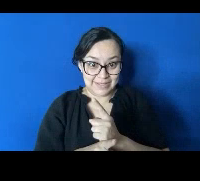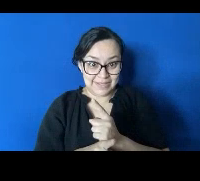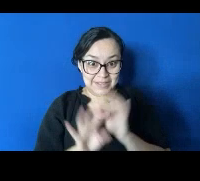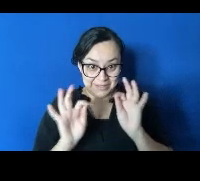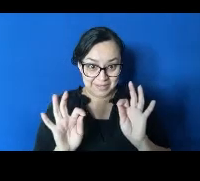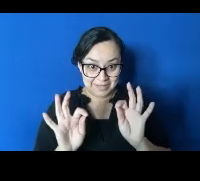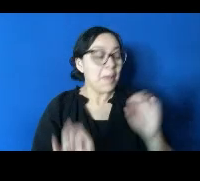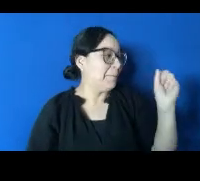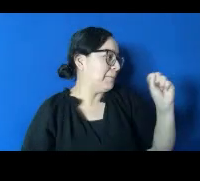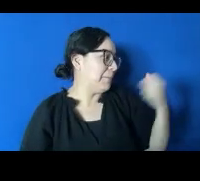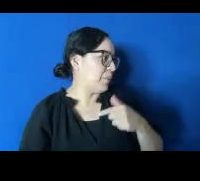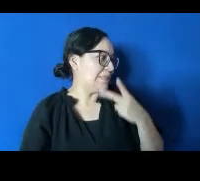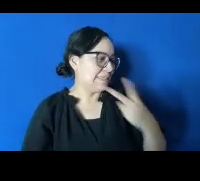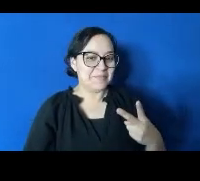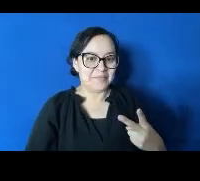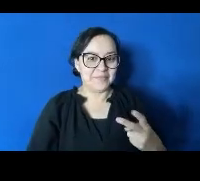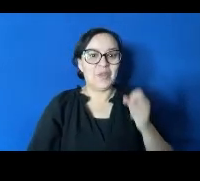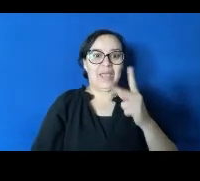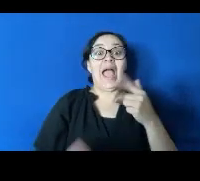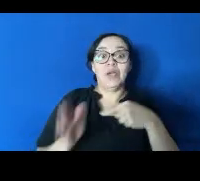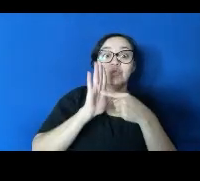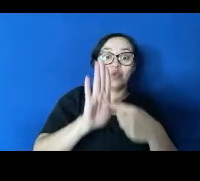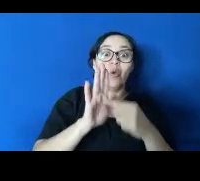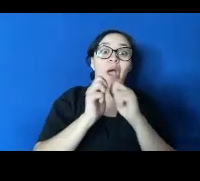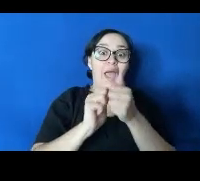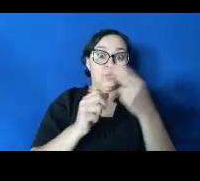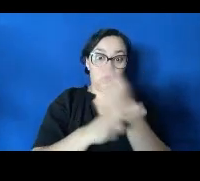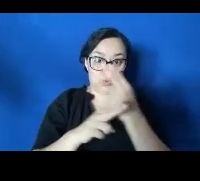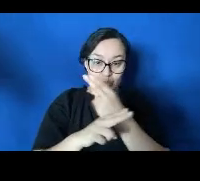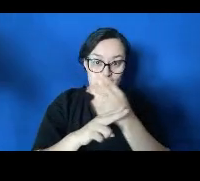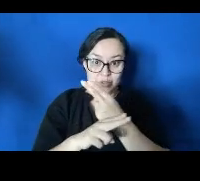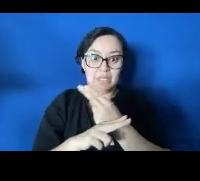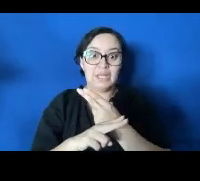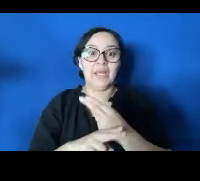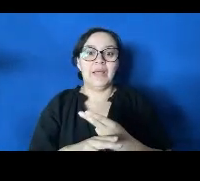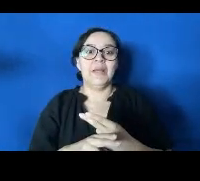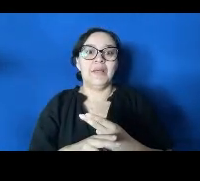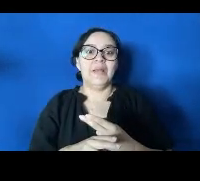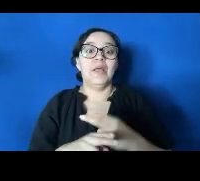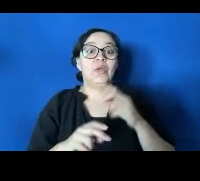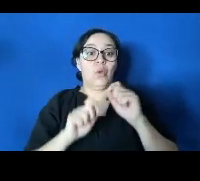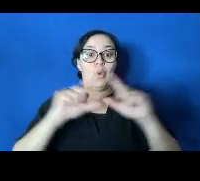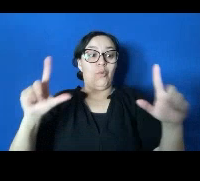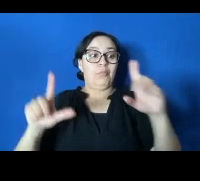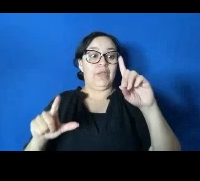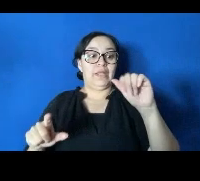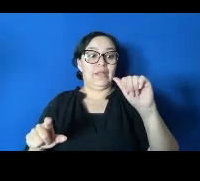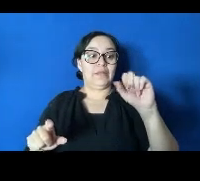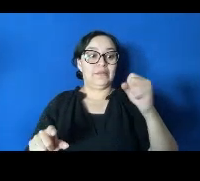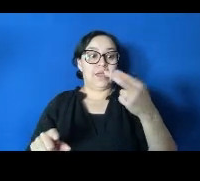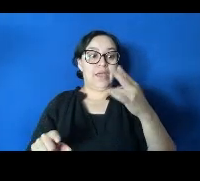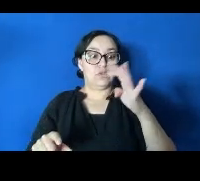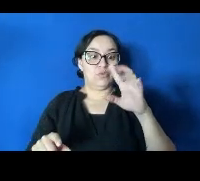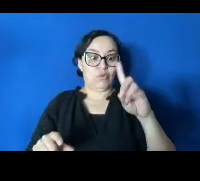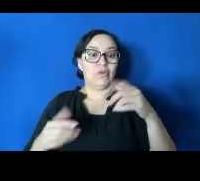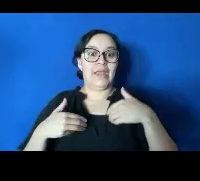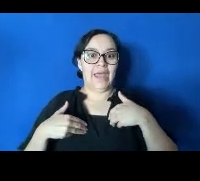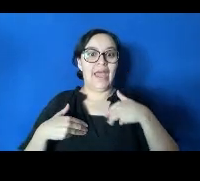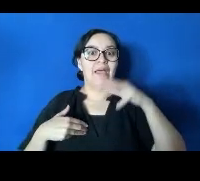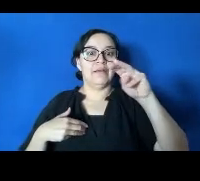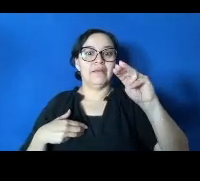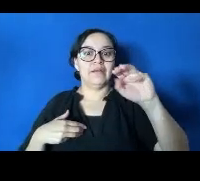la vemos. Yes, we do. Cuando ustedes abren el dashboard When you como tal, open the esto es lo dash, primero que sale, que es el this is mapa what you're going to see. interactivo, tenemos The entonces interactive